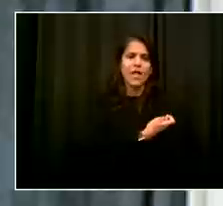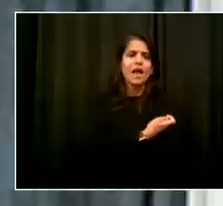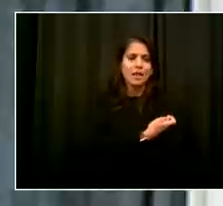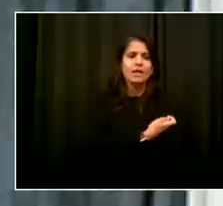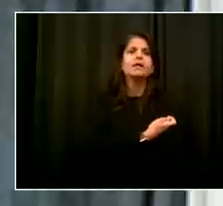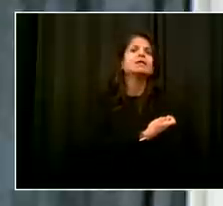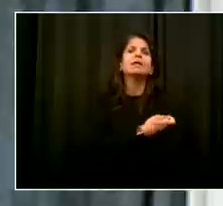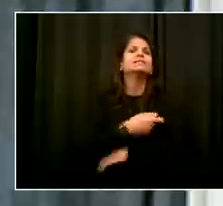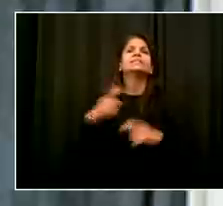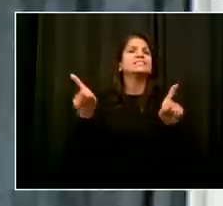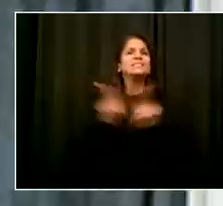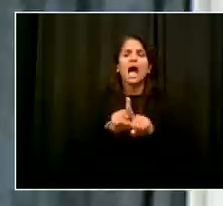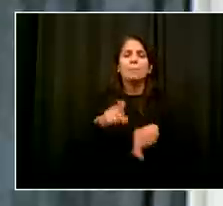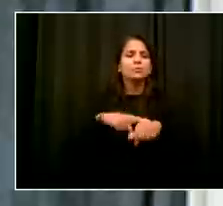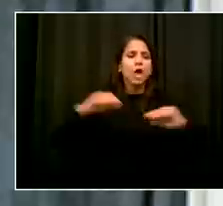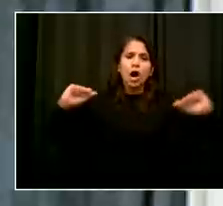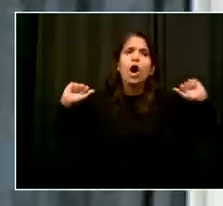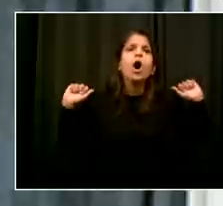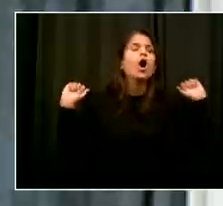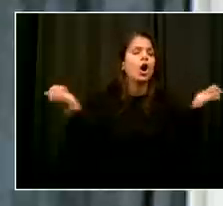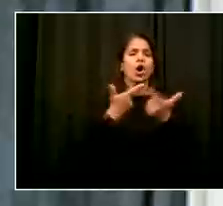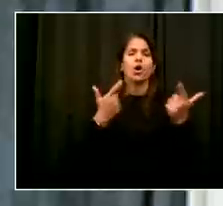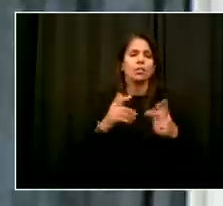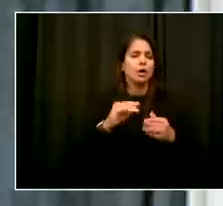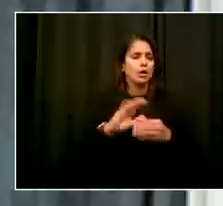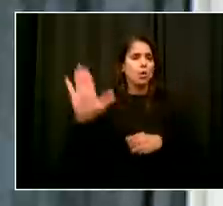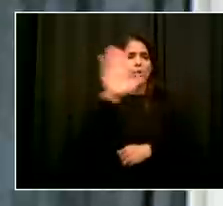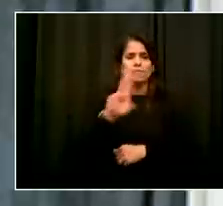country will get it. And that's once the FDA